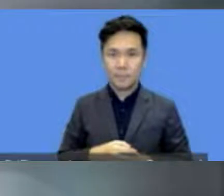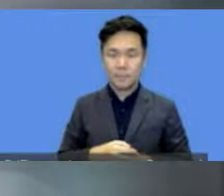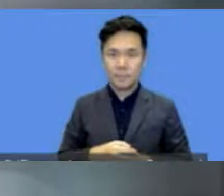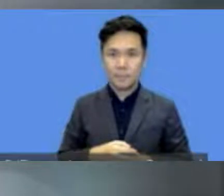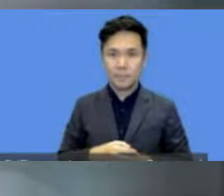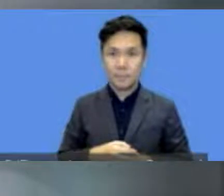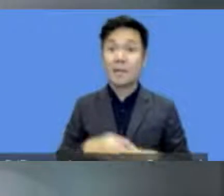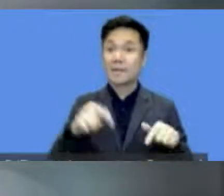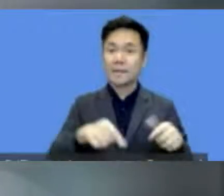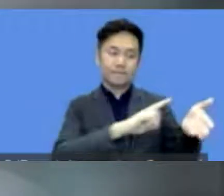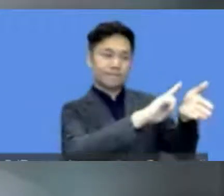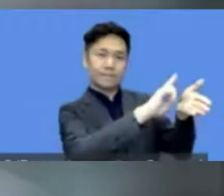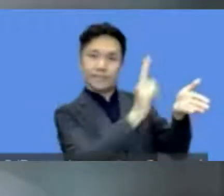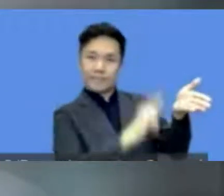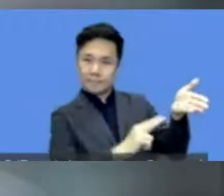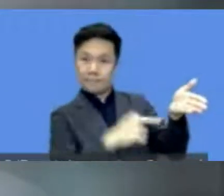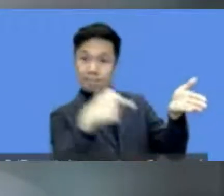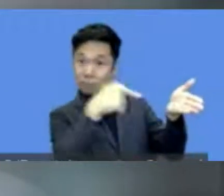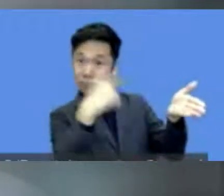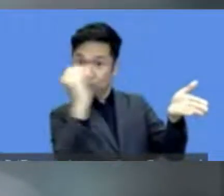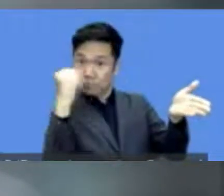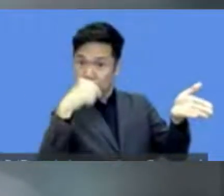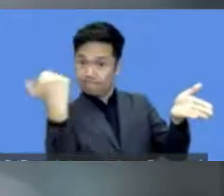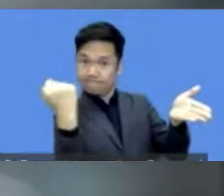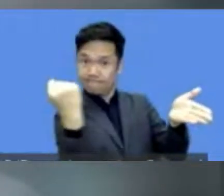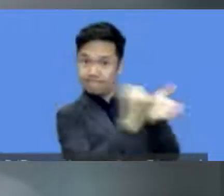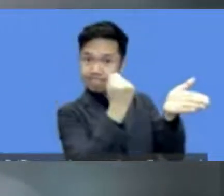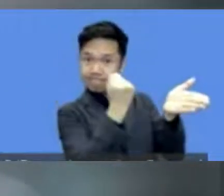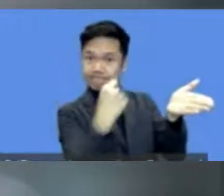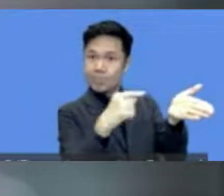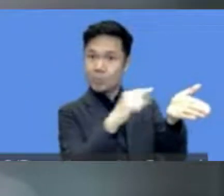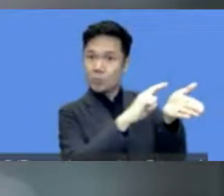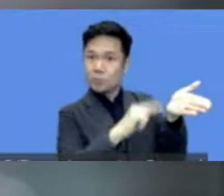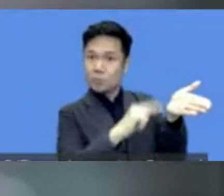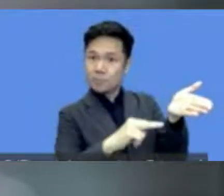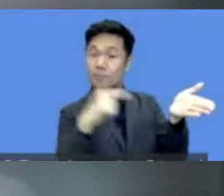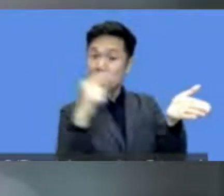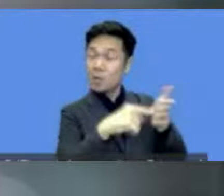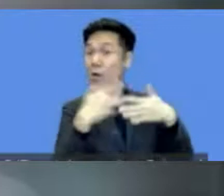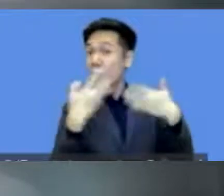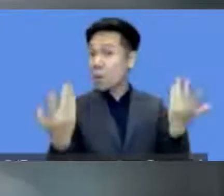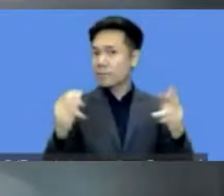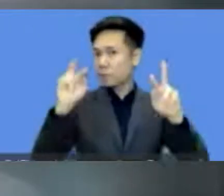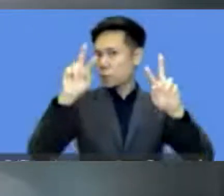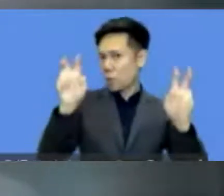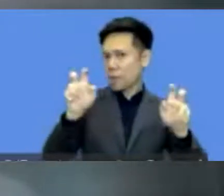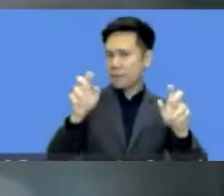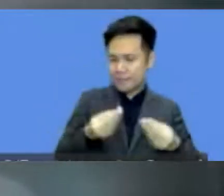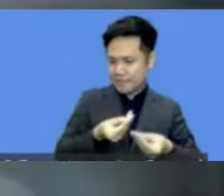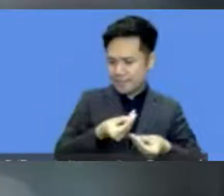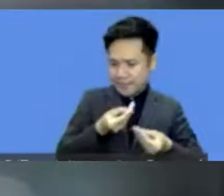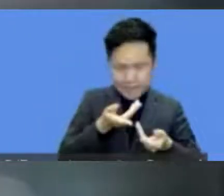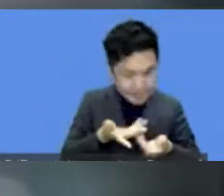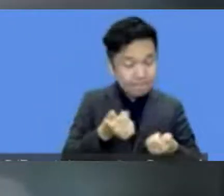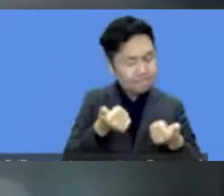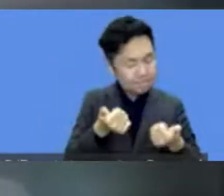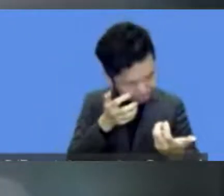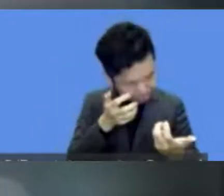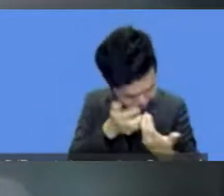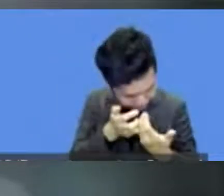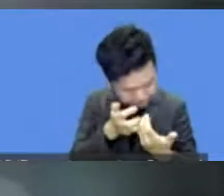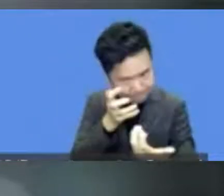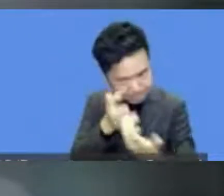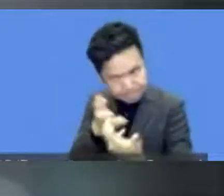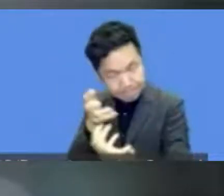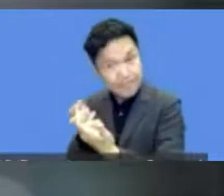Convention on the Rights of Persons with Disabilities as the reasonable accommodation, which is good for not only people